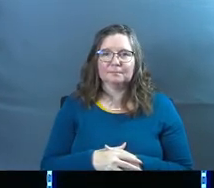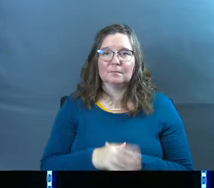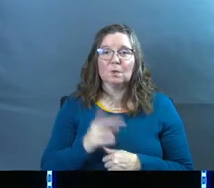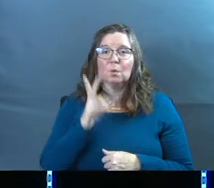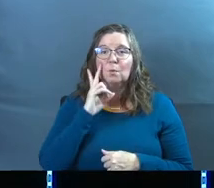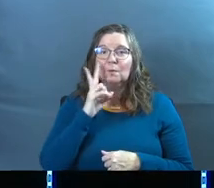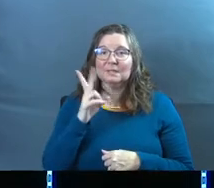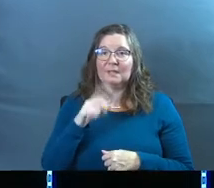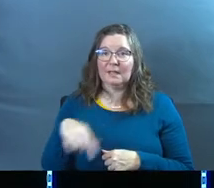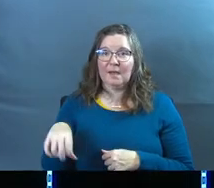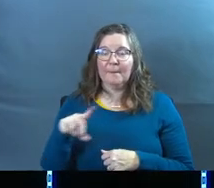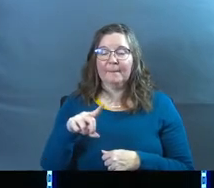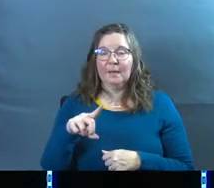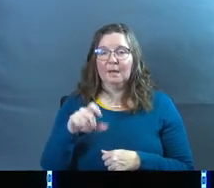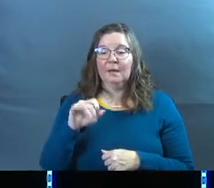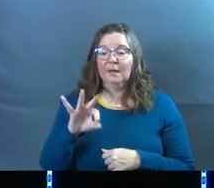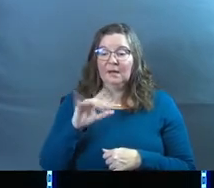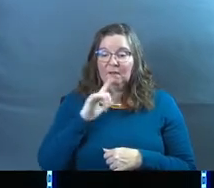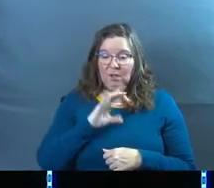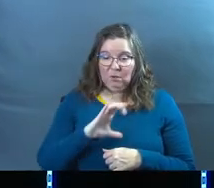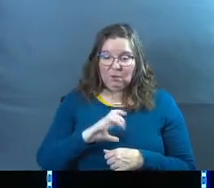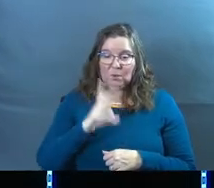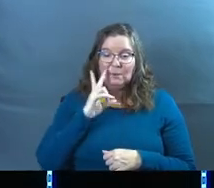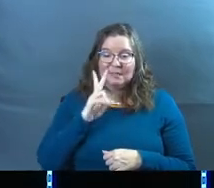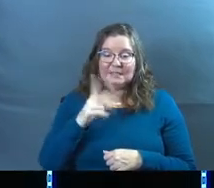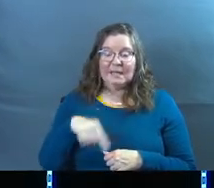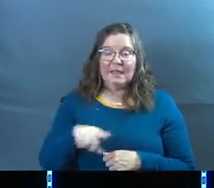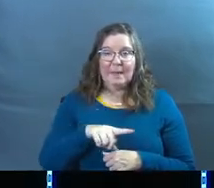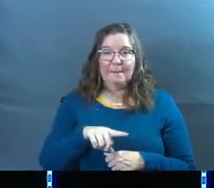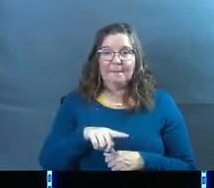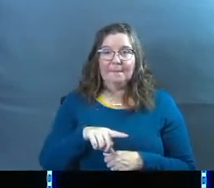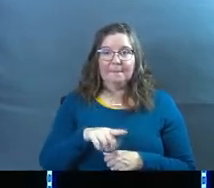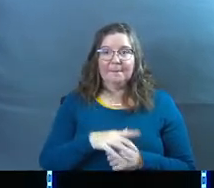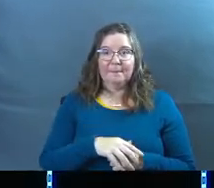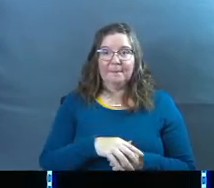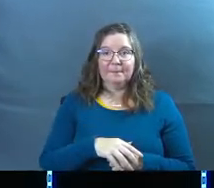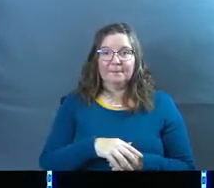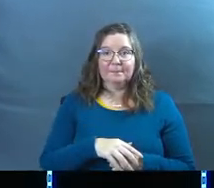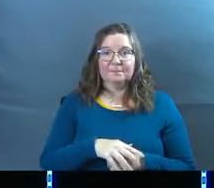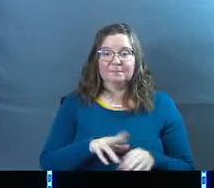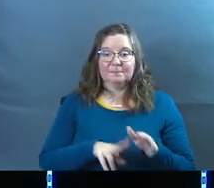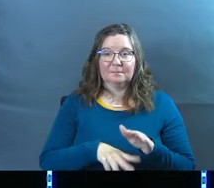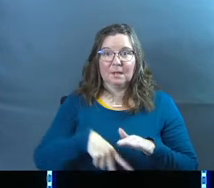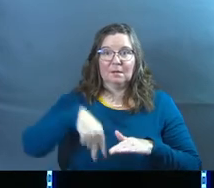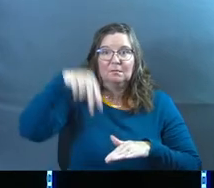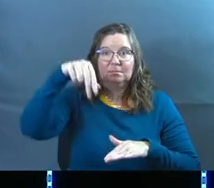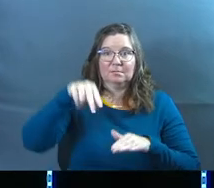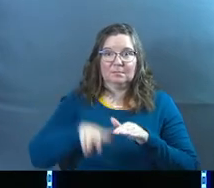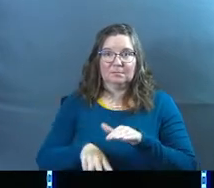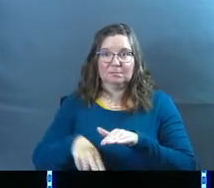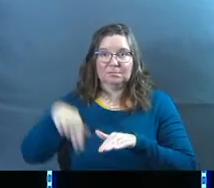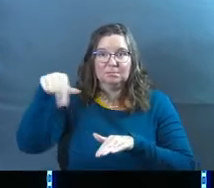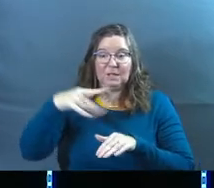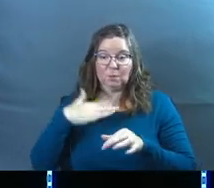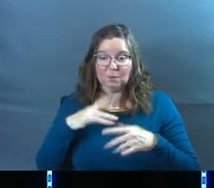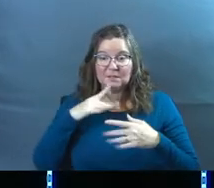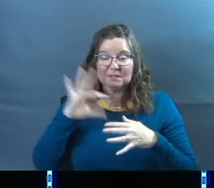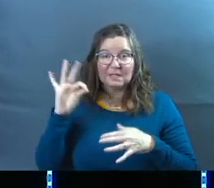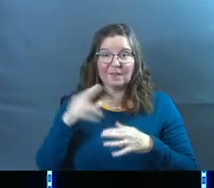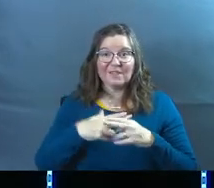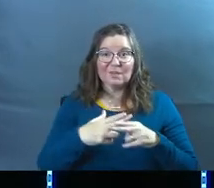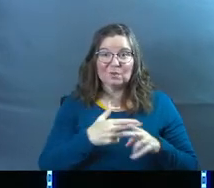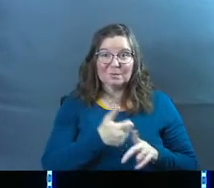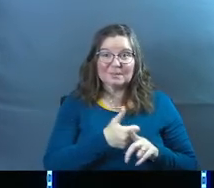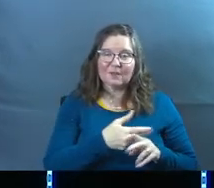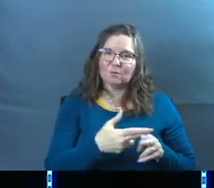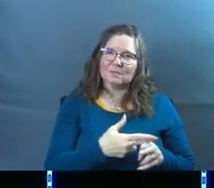You're going to see them. If they are in Christ, you are going to see them. And you will suddenly discover that the tomb was